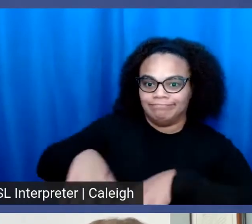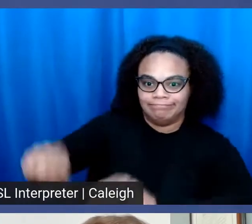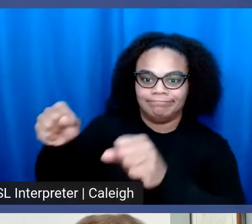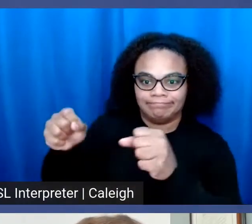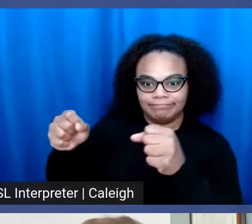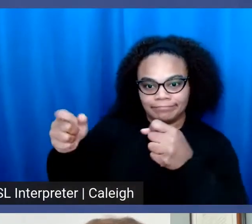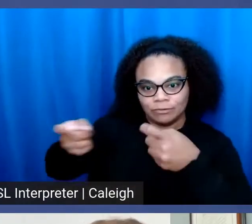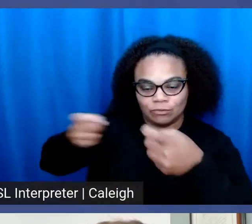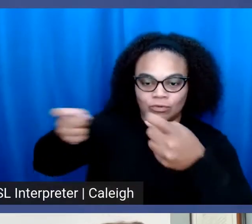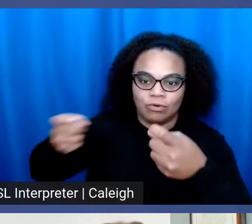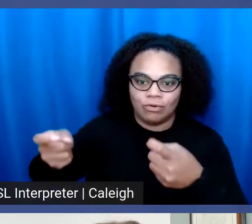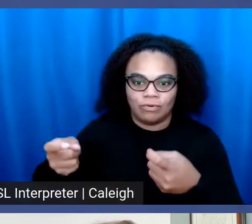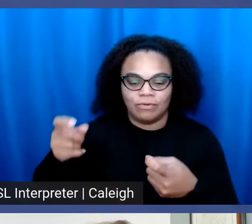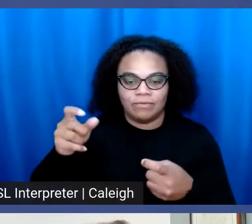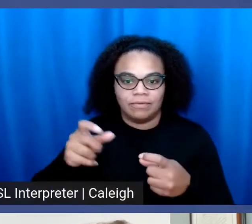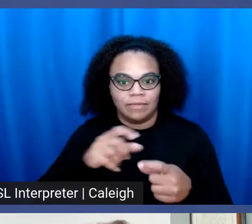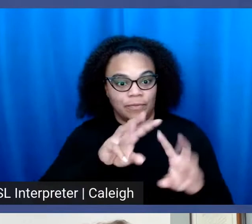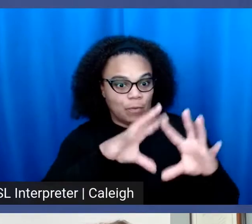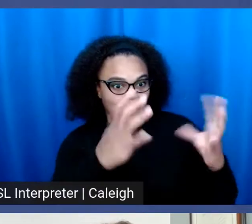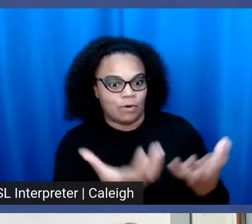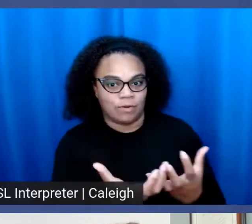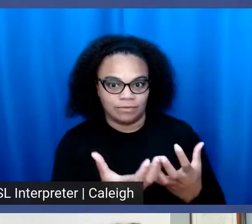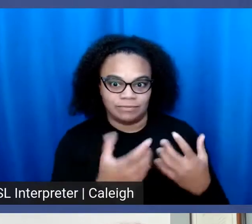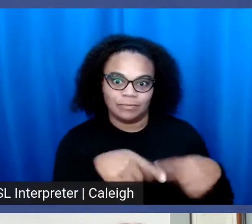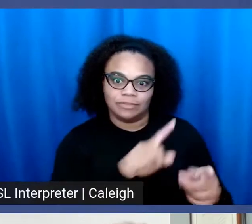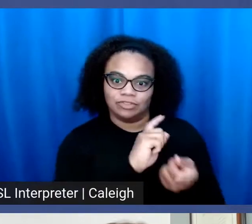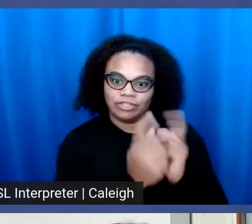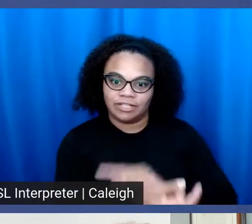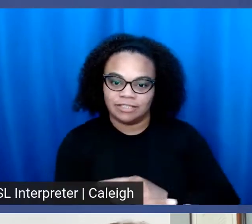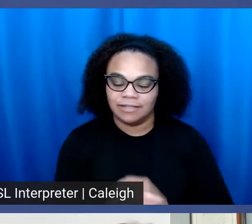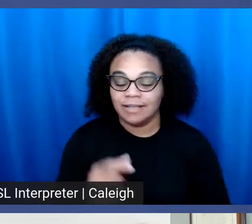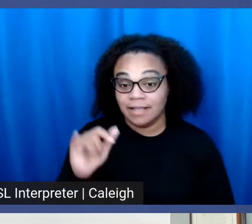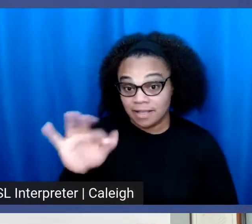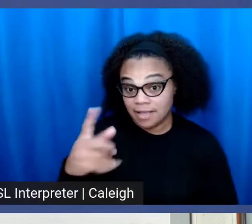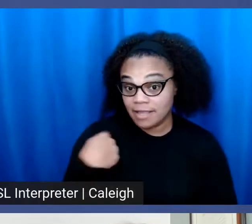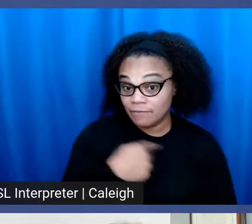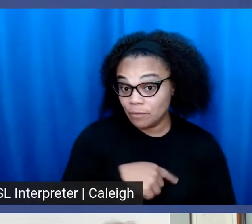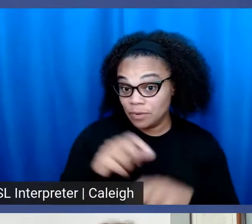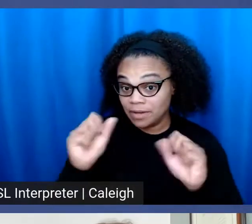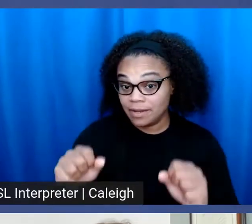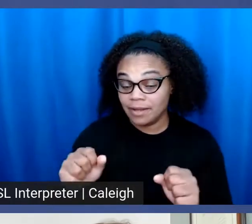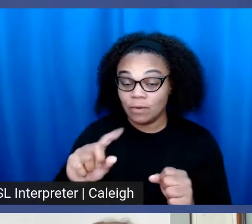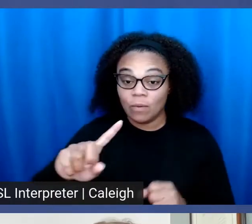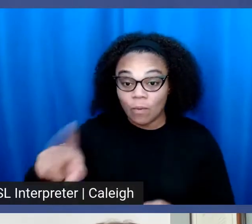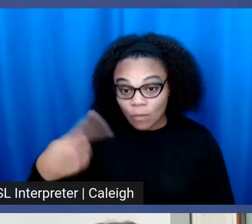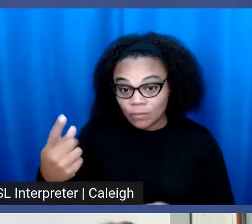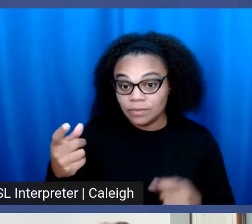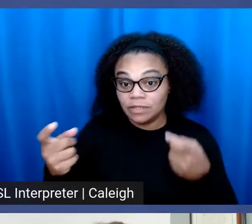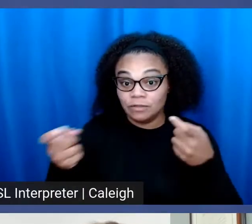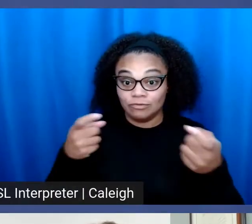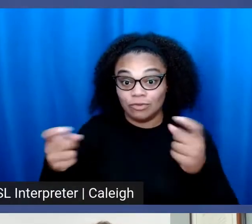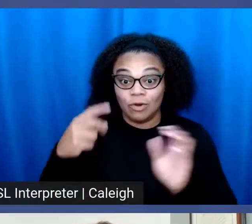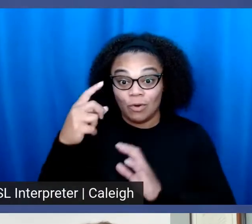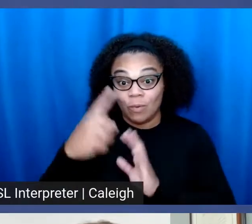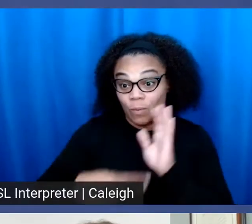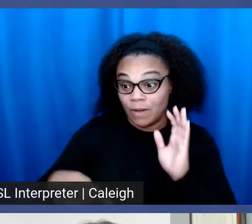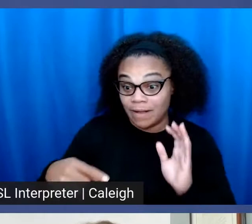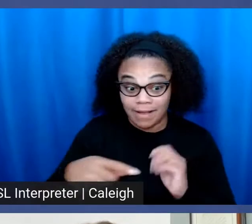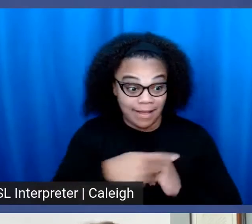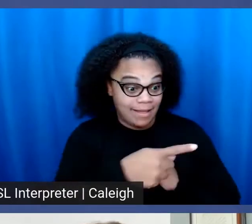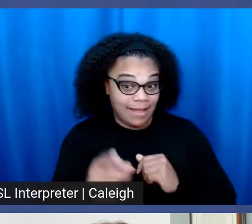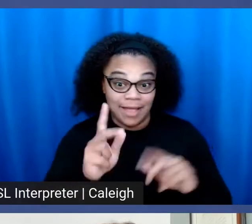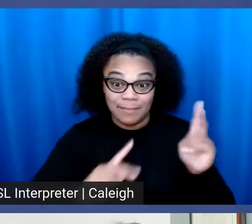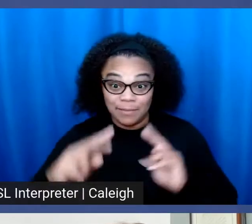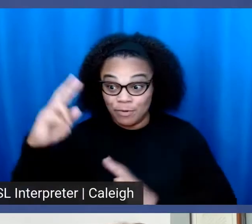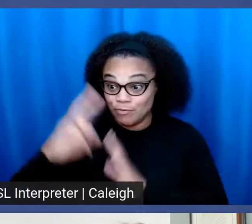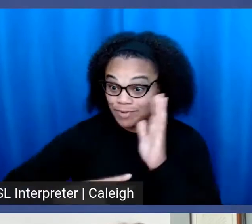It's an easy scapegoat. If we can only control what people read, then these problems as